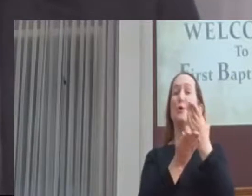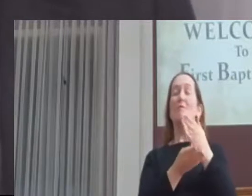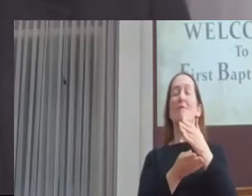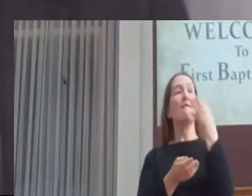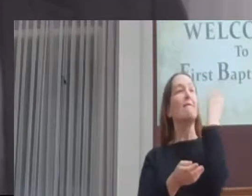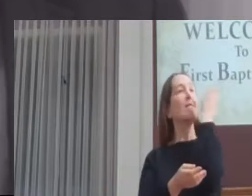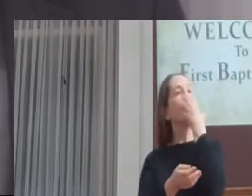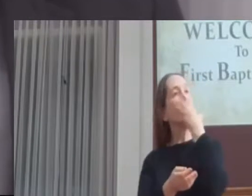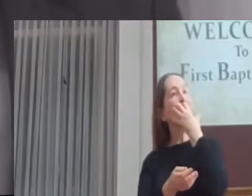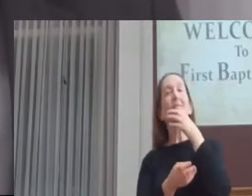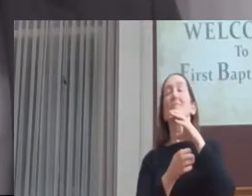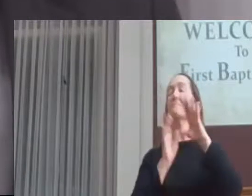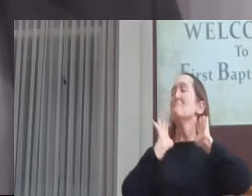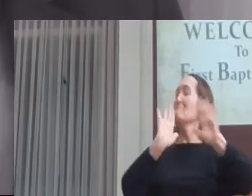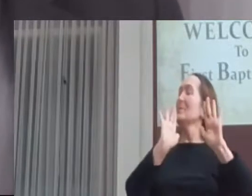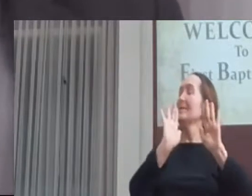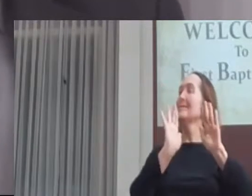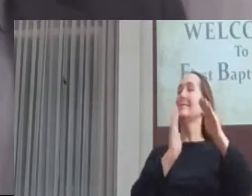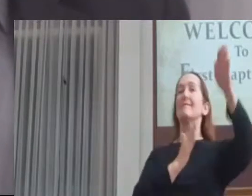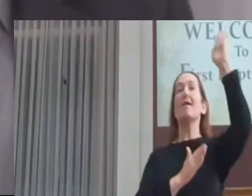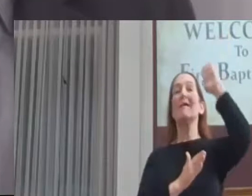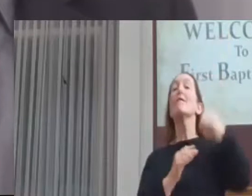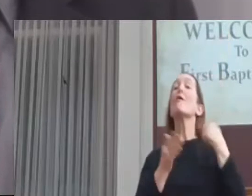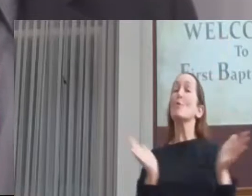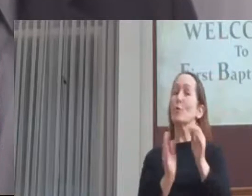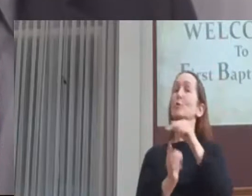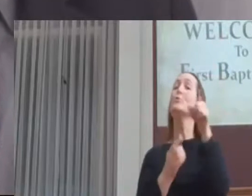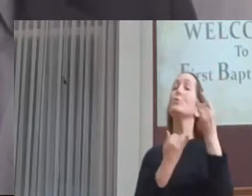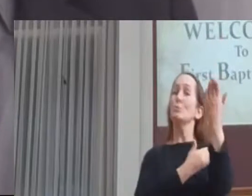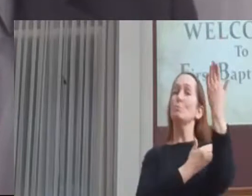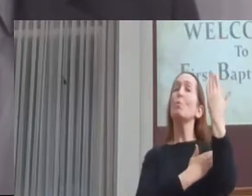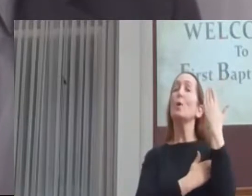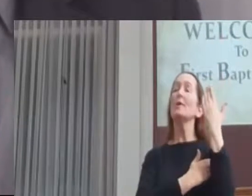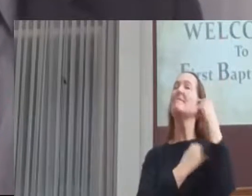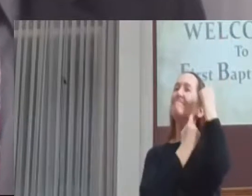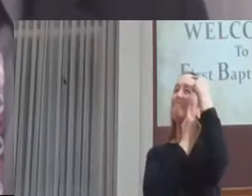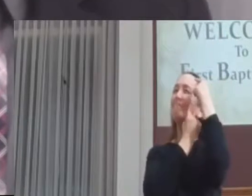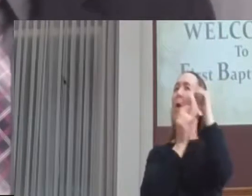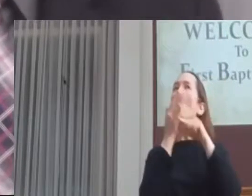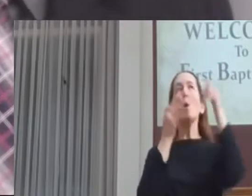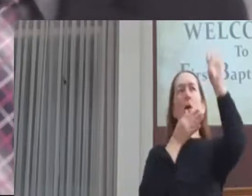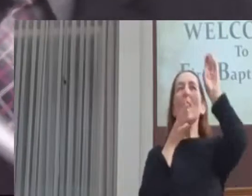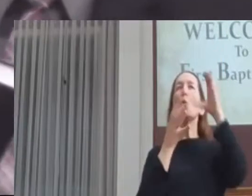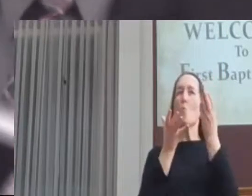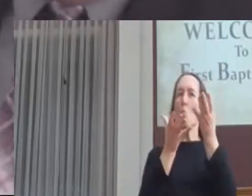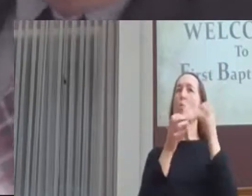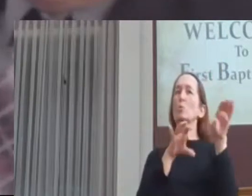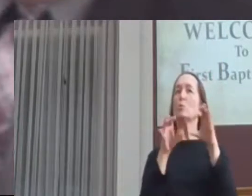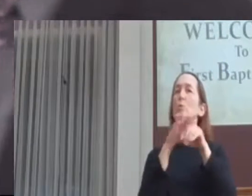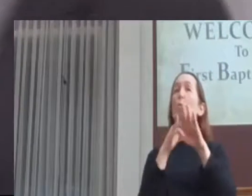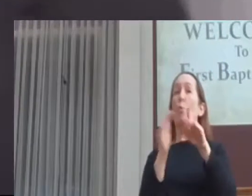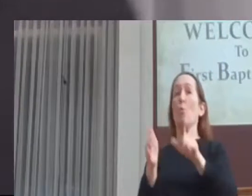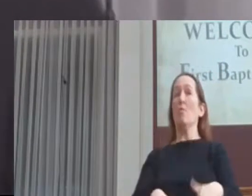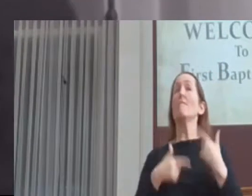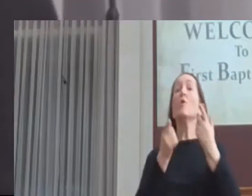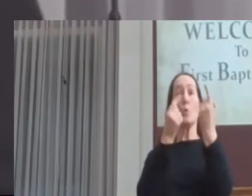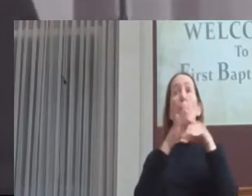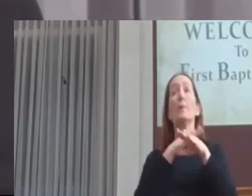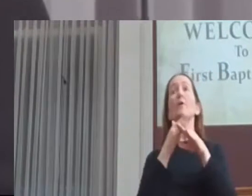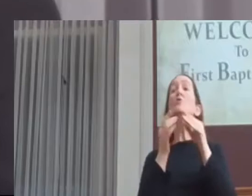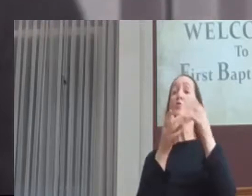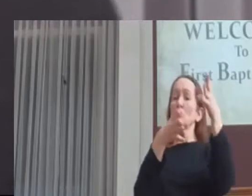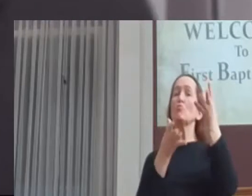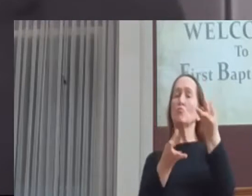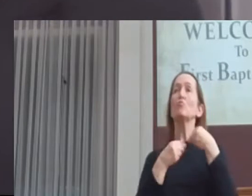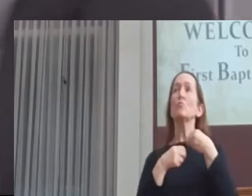I encourage you this morning to consider even now what God may be wanting to do in your life today. When you came in, you should have been given a bulletin, and